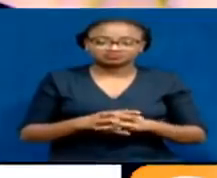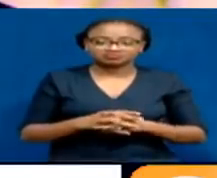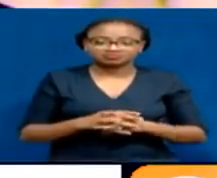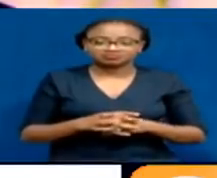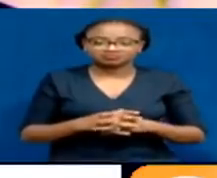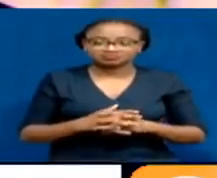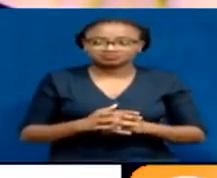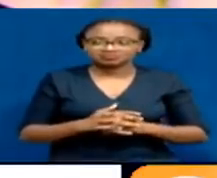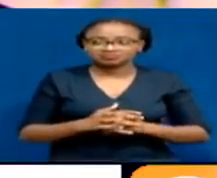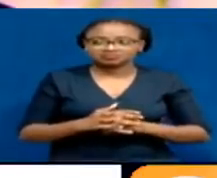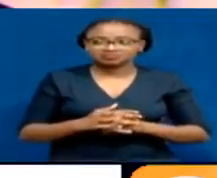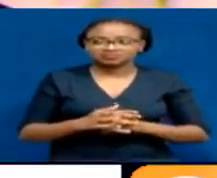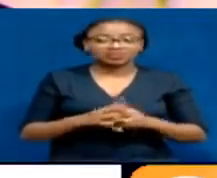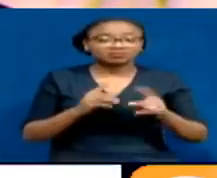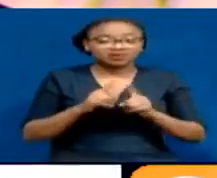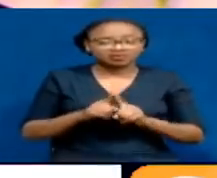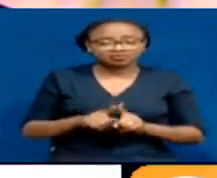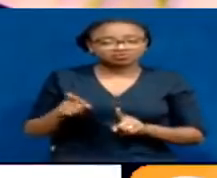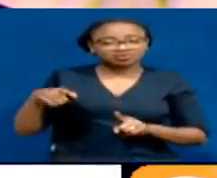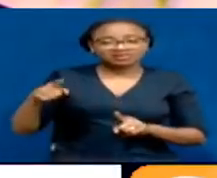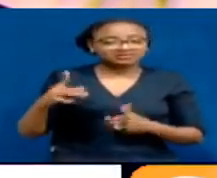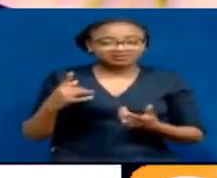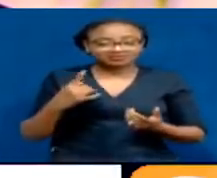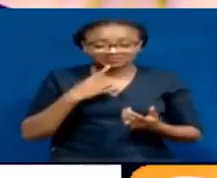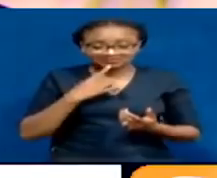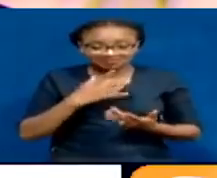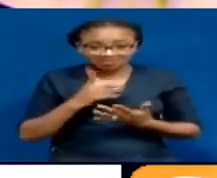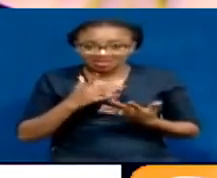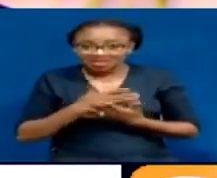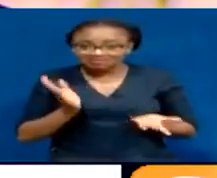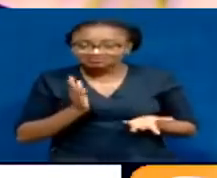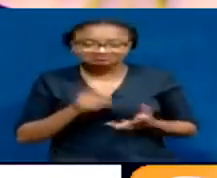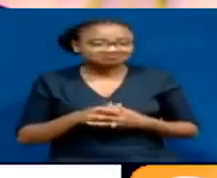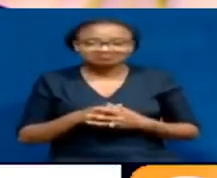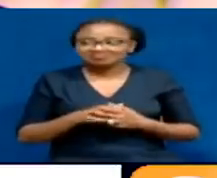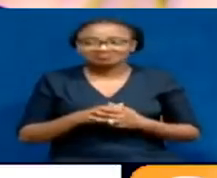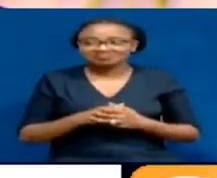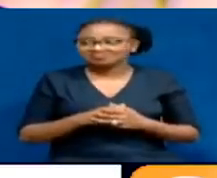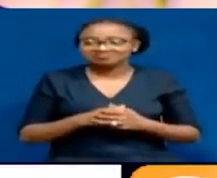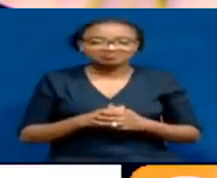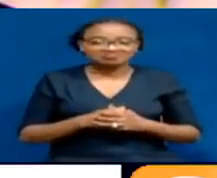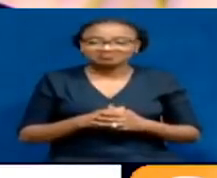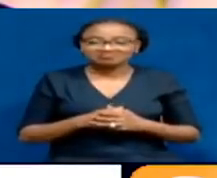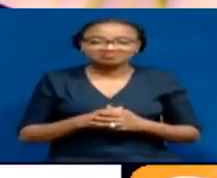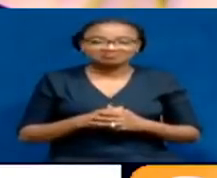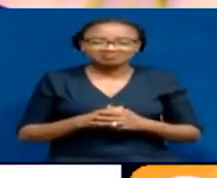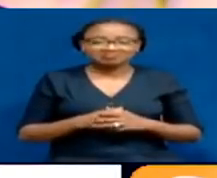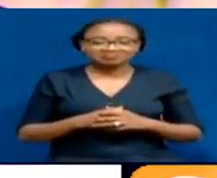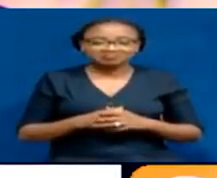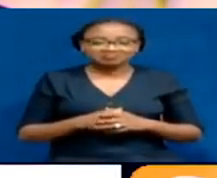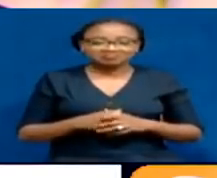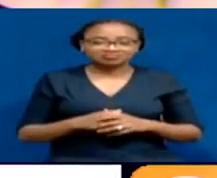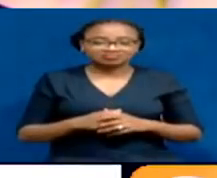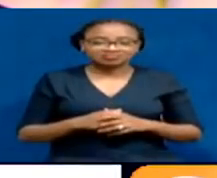hospital. But she has not said anything in these past 100 days of her administration, even